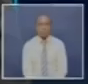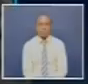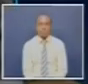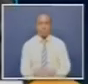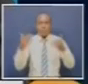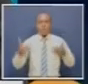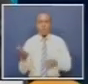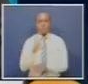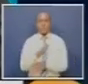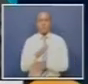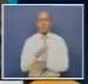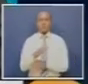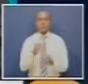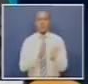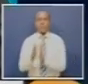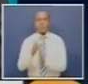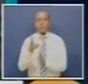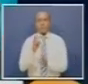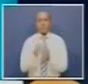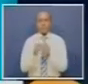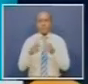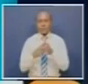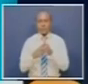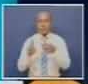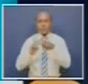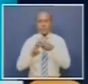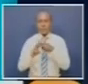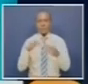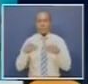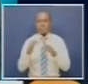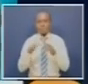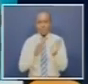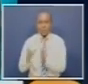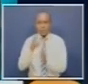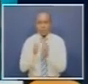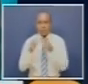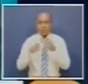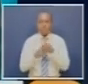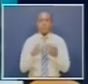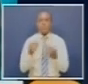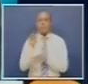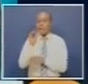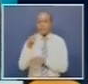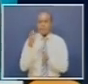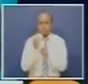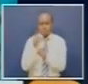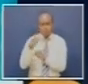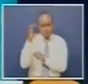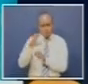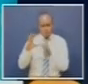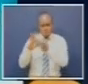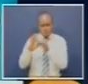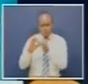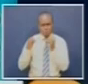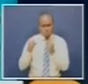Welcome back. Gameplan 2017. Keep talking to us. Hashtag Gameplan 2017 and text us on 22422. We are asking you tonight, do you think the Cord Coalition will